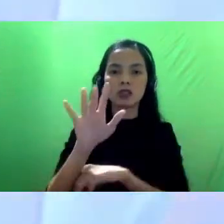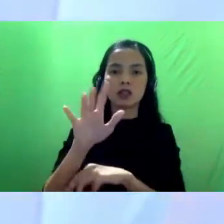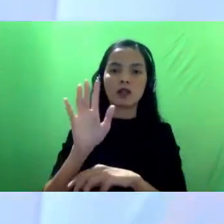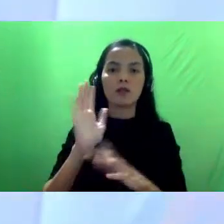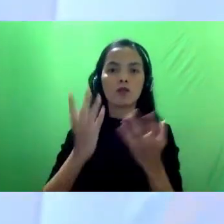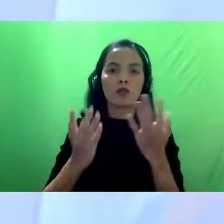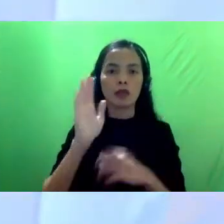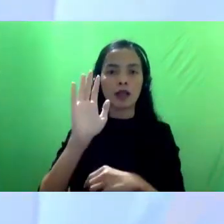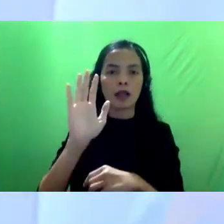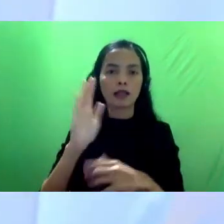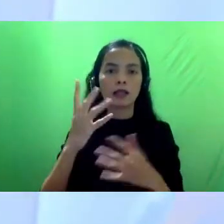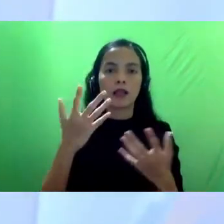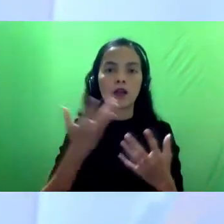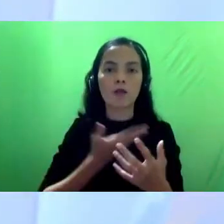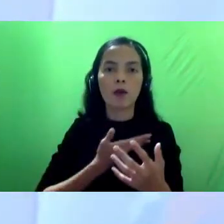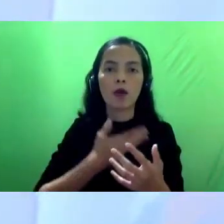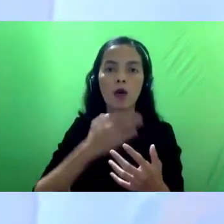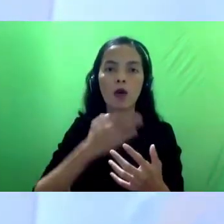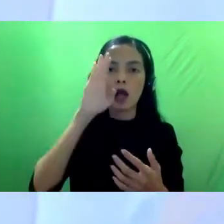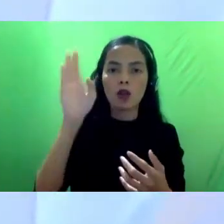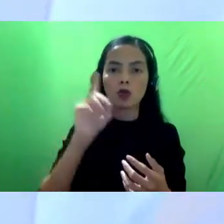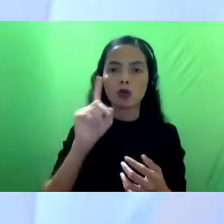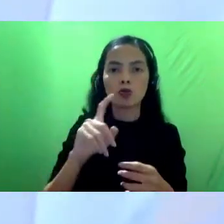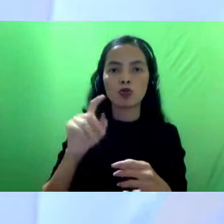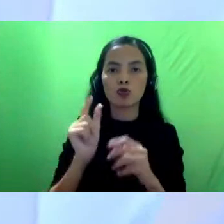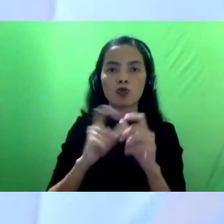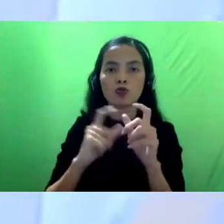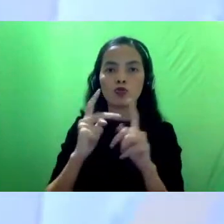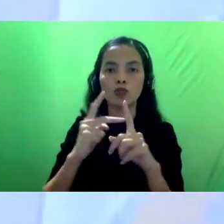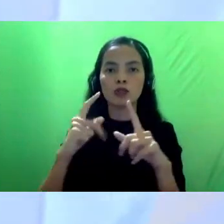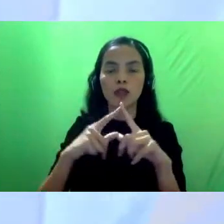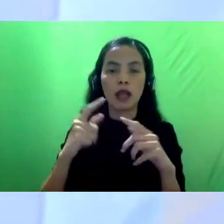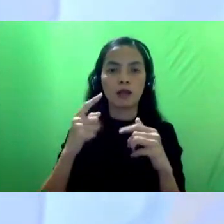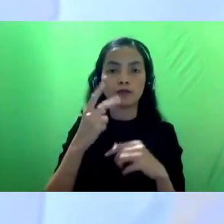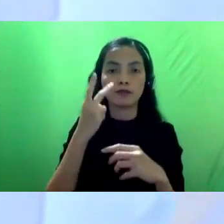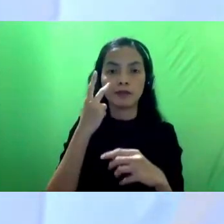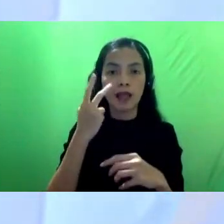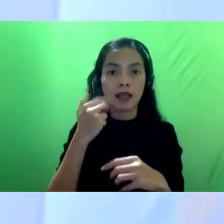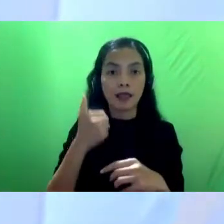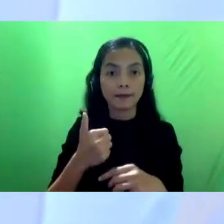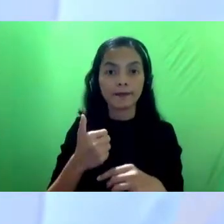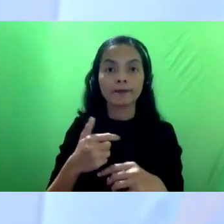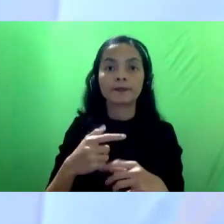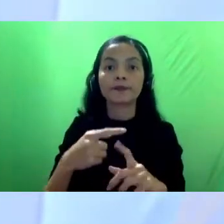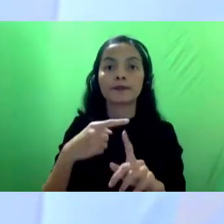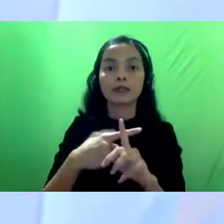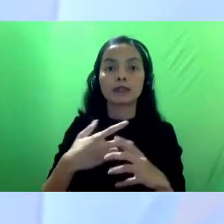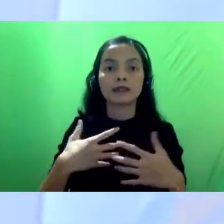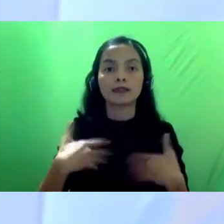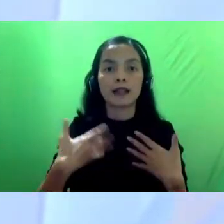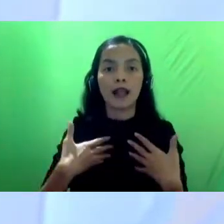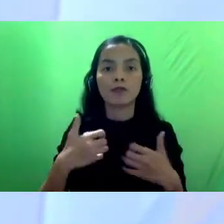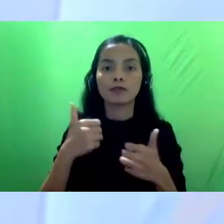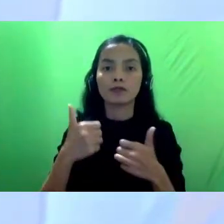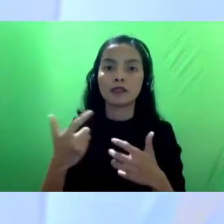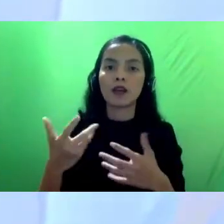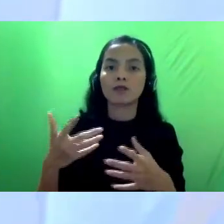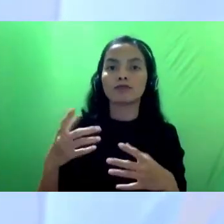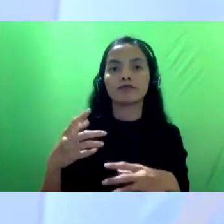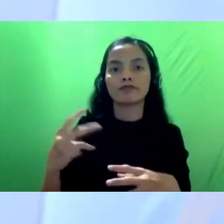say hello to Usha if you've seen us on the stage, and we're also very excited to have you as joining from your